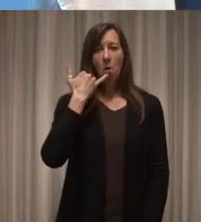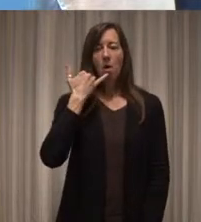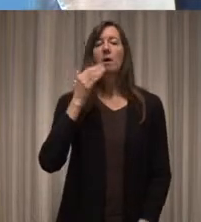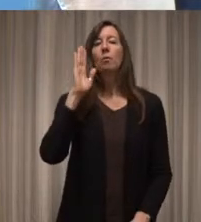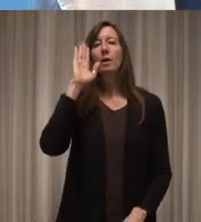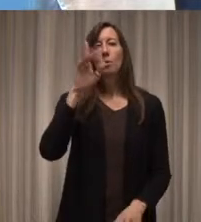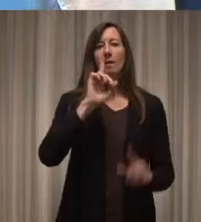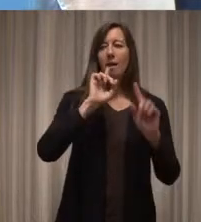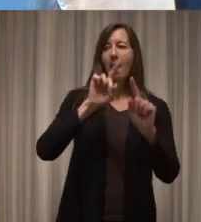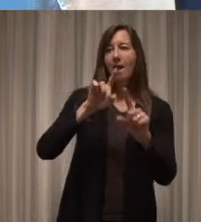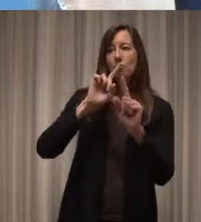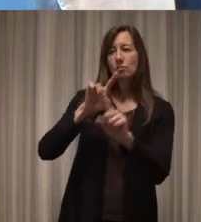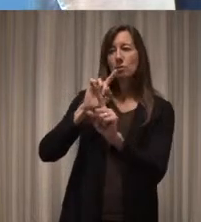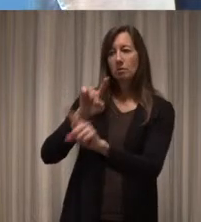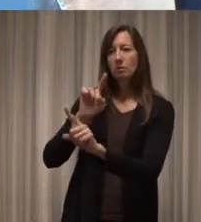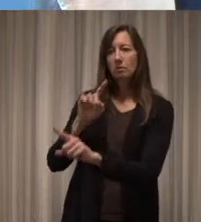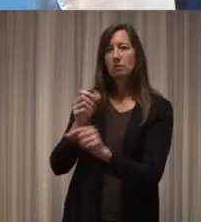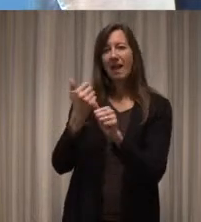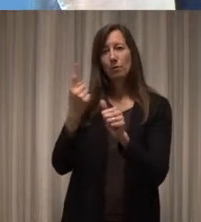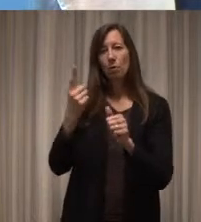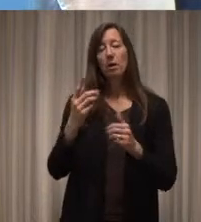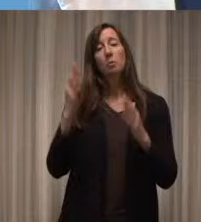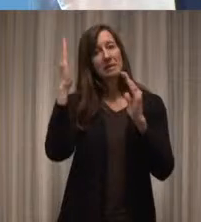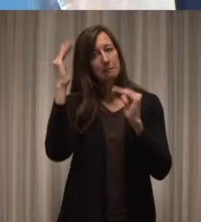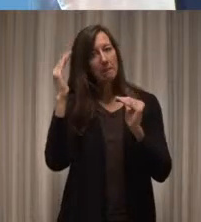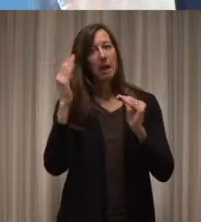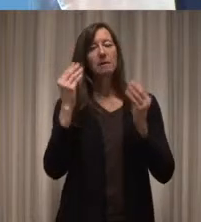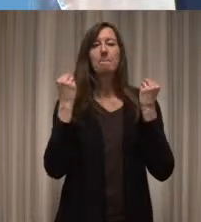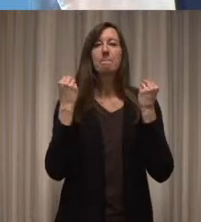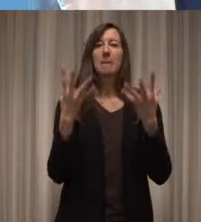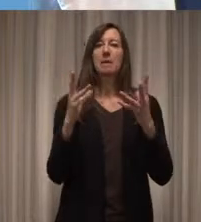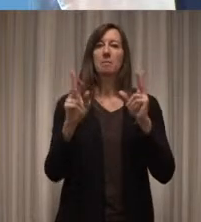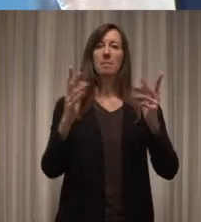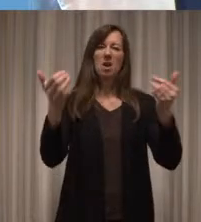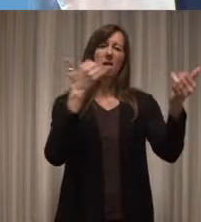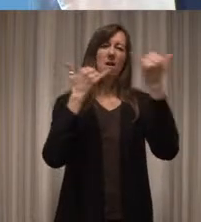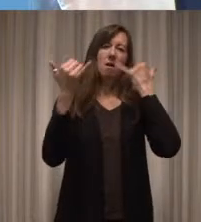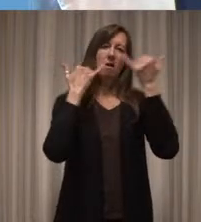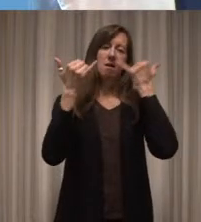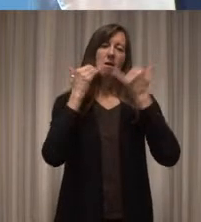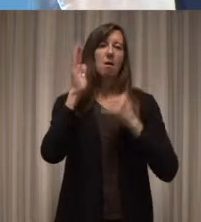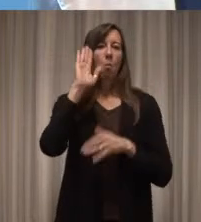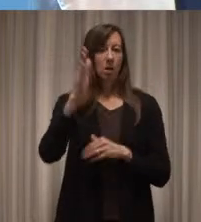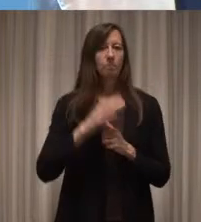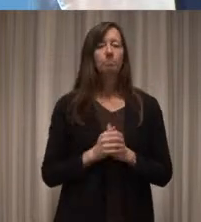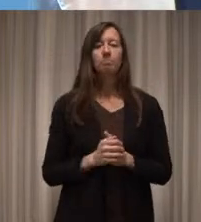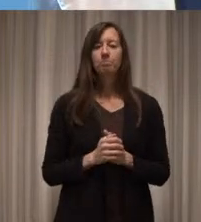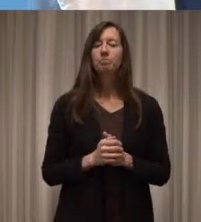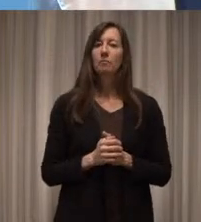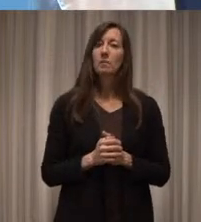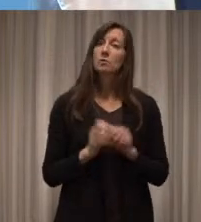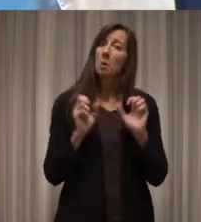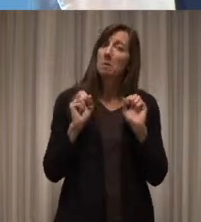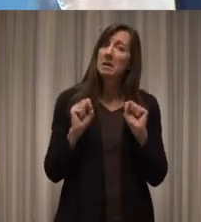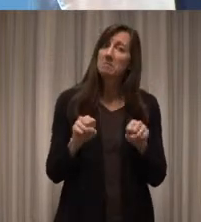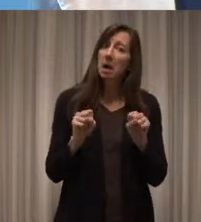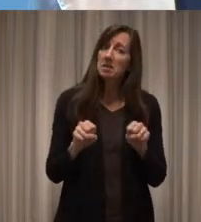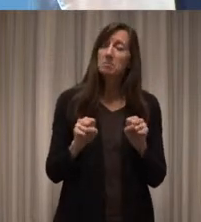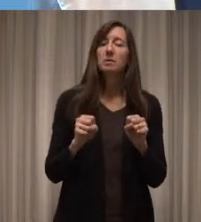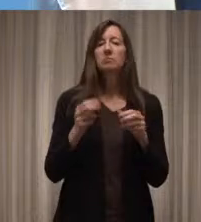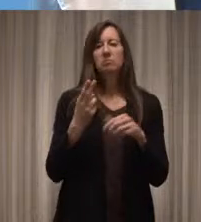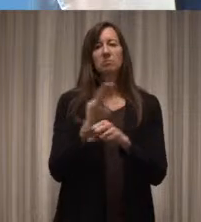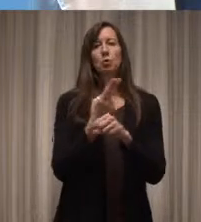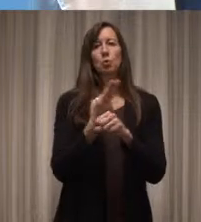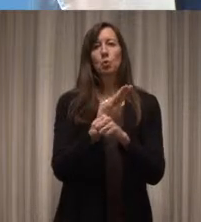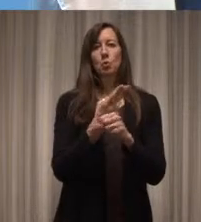who we expect will call. So again, that's why, if possible, I would encourage you to use the website to sign up.